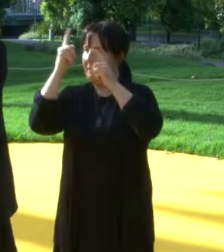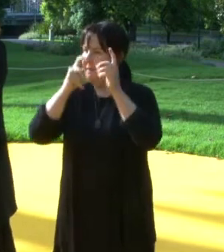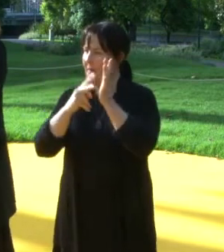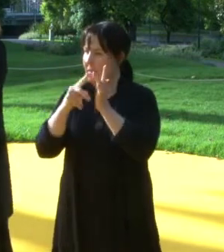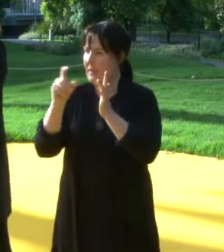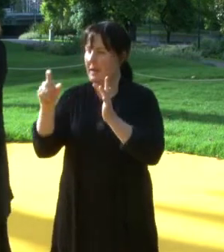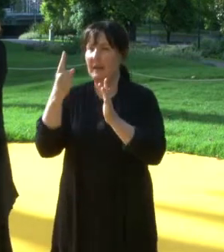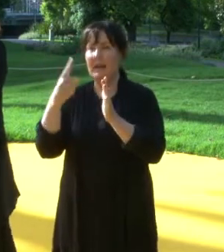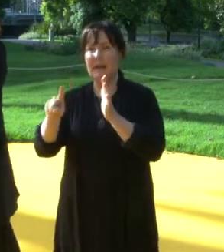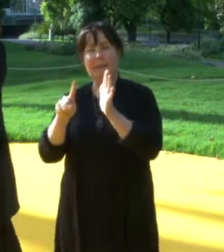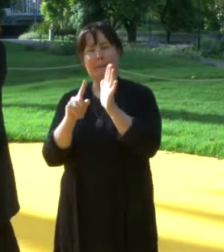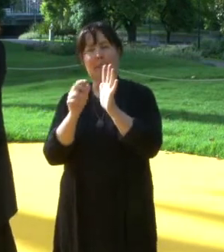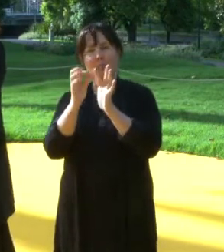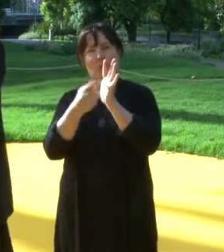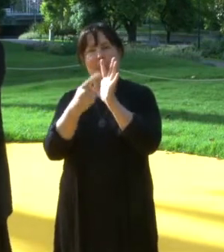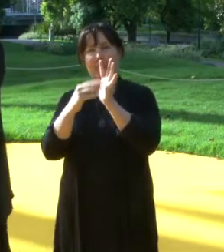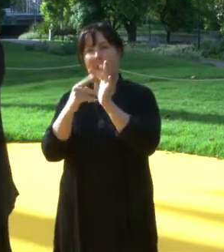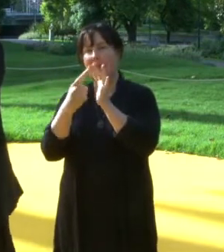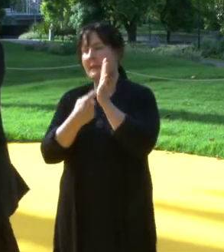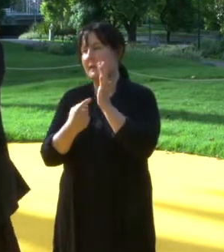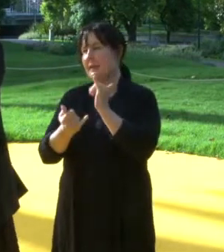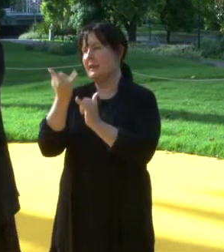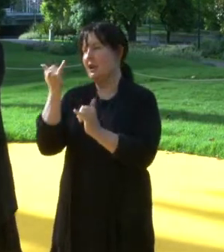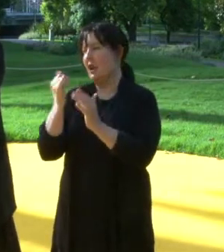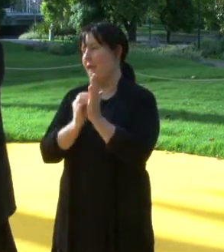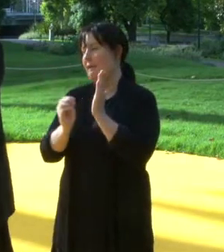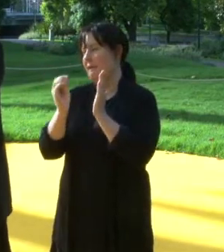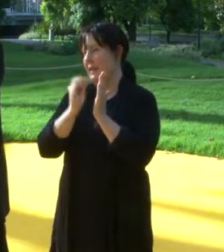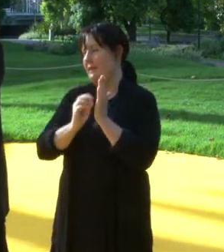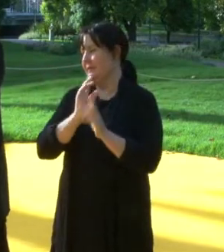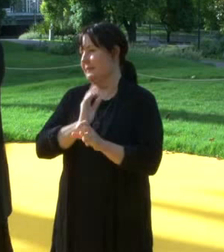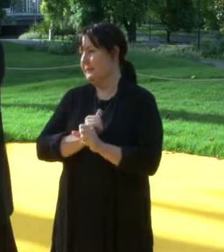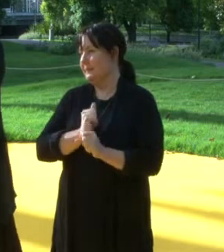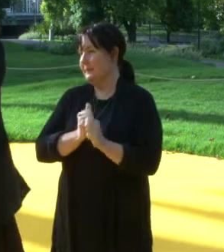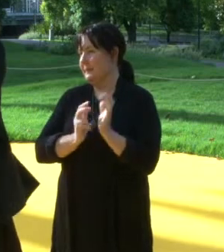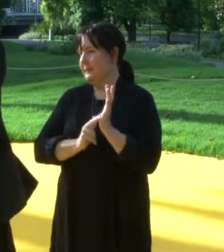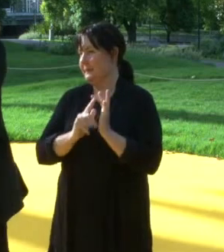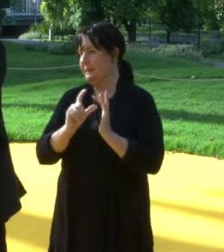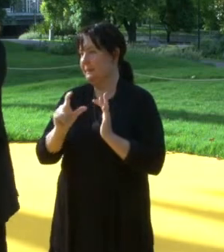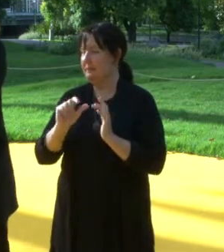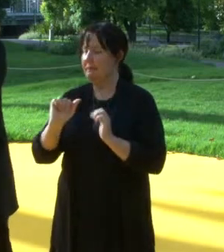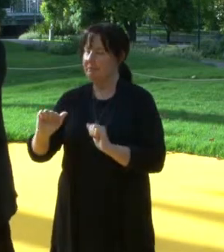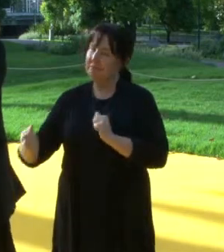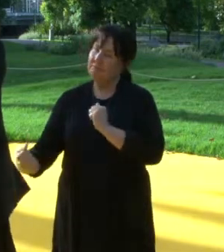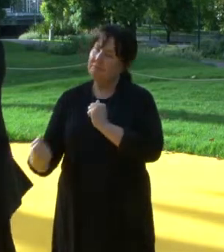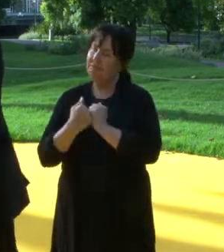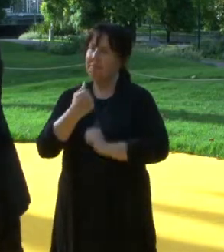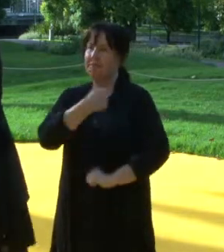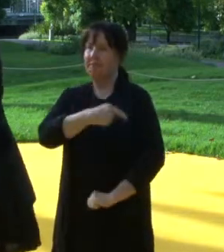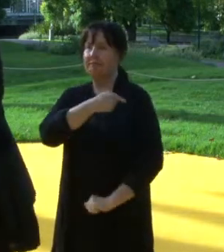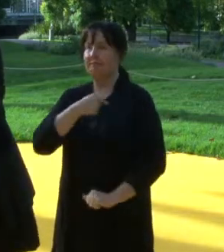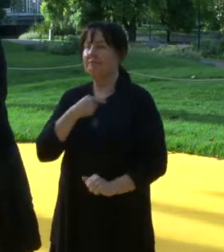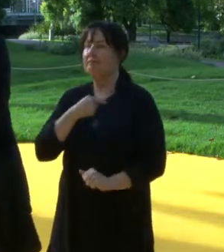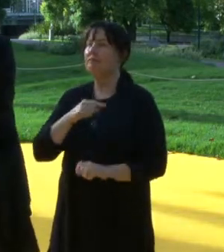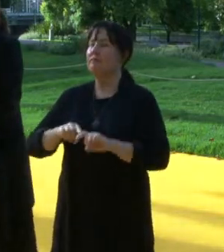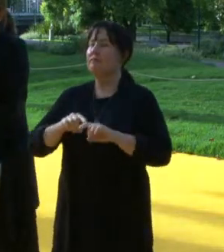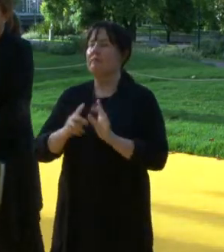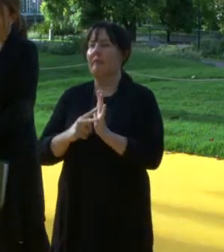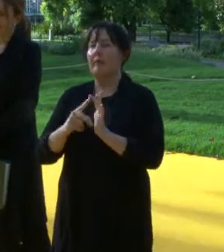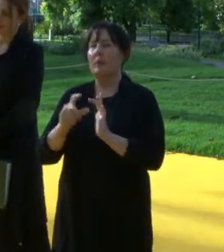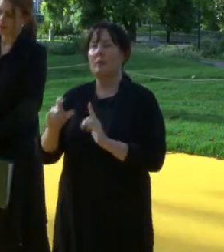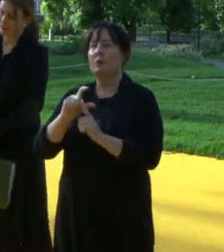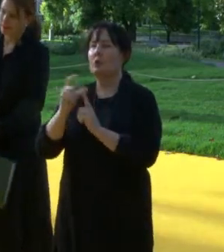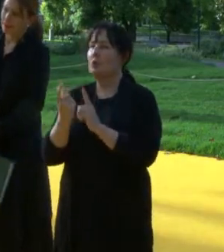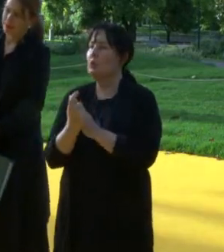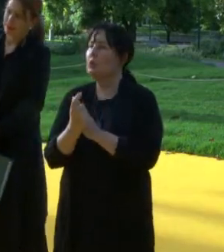their unstinting commitment to the Australian cultural community. These are the people the public don't often